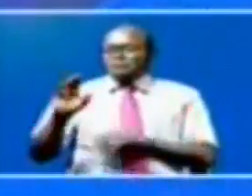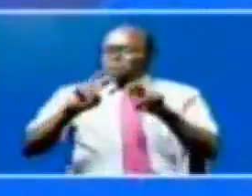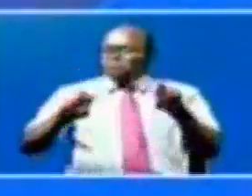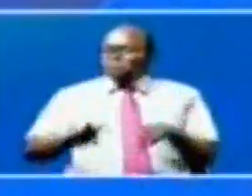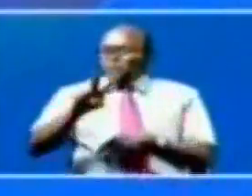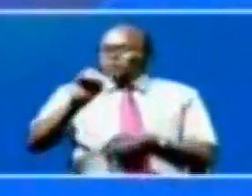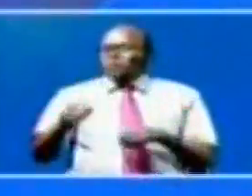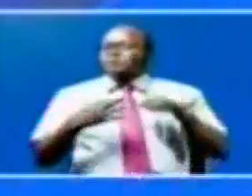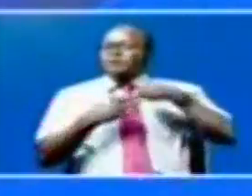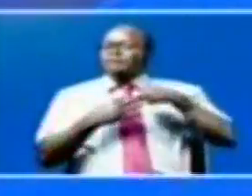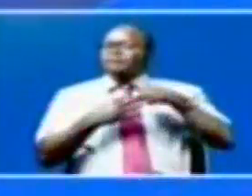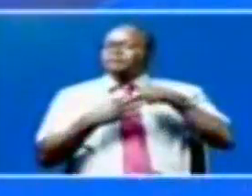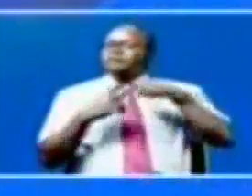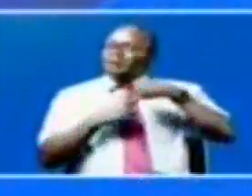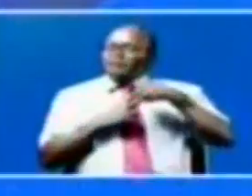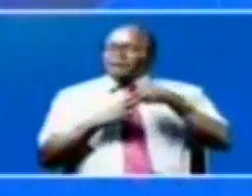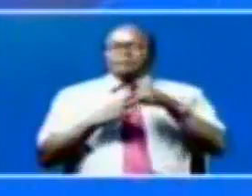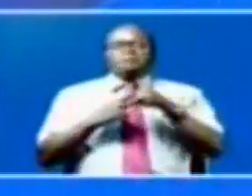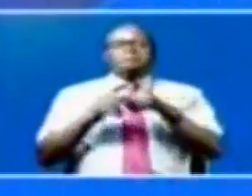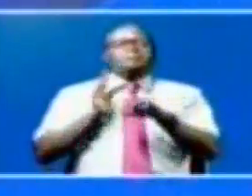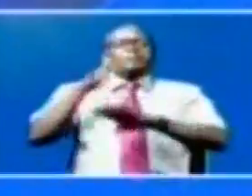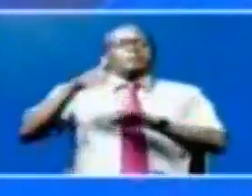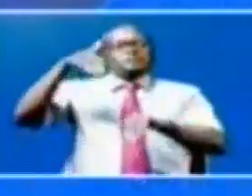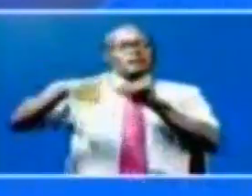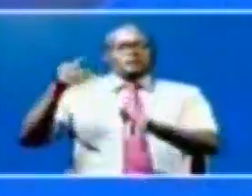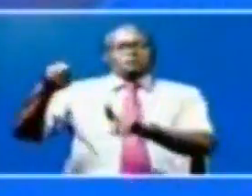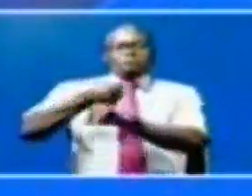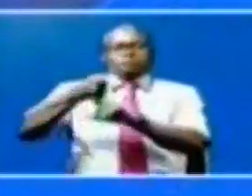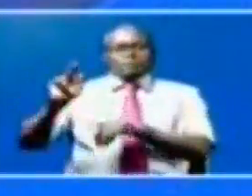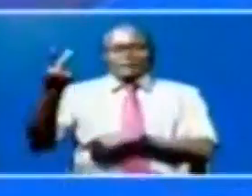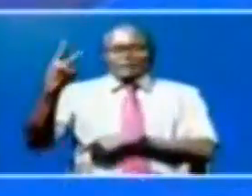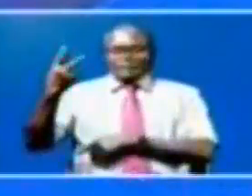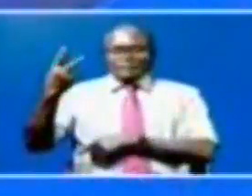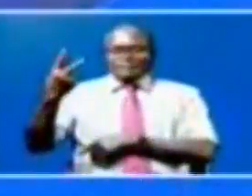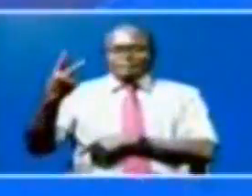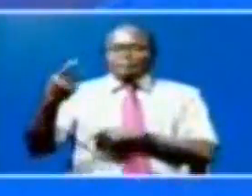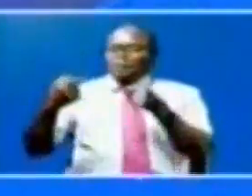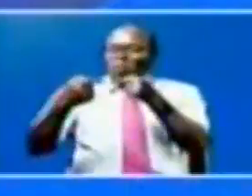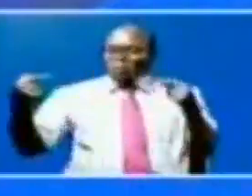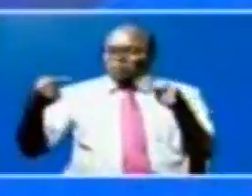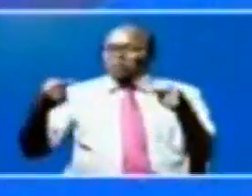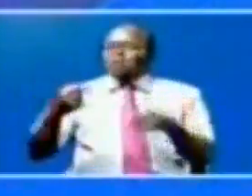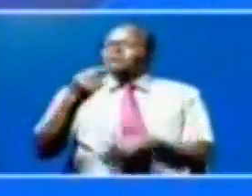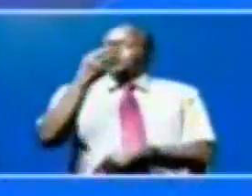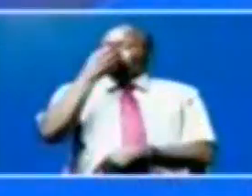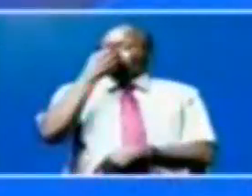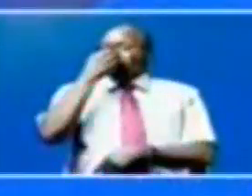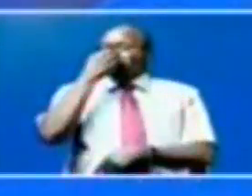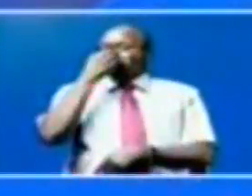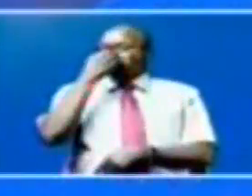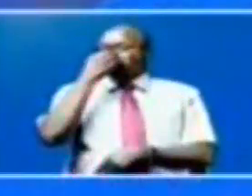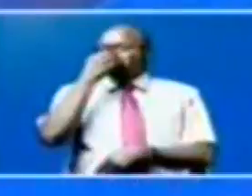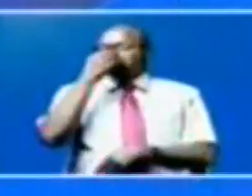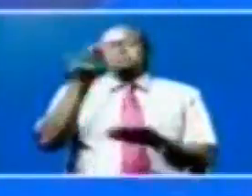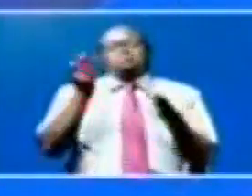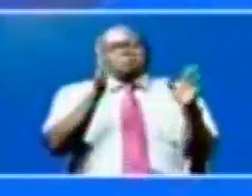2007 post-election violence in Kenya. The members of parliament say opponents of Deputy President William Ruto are behind